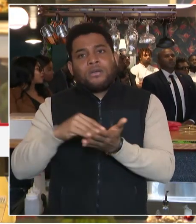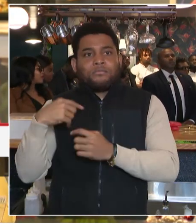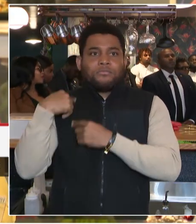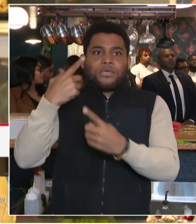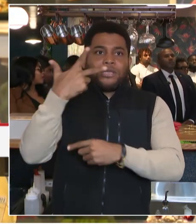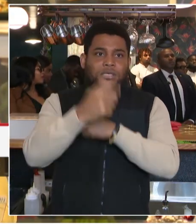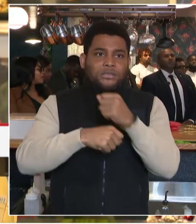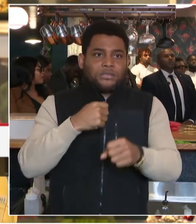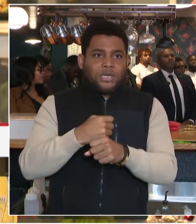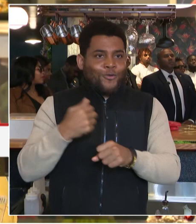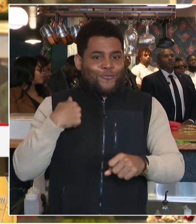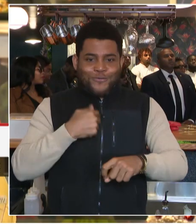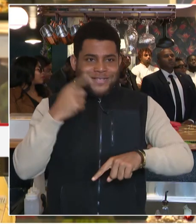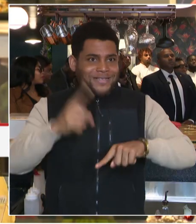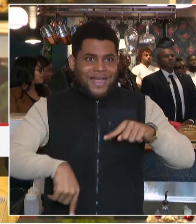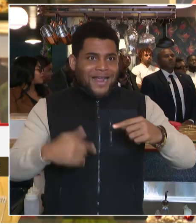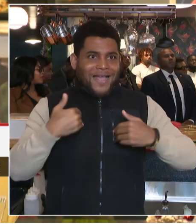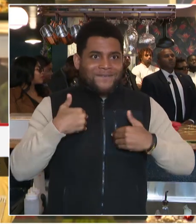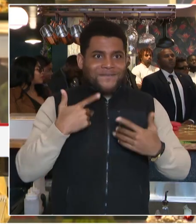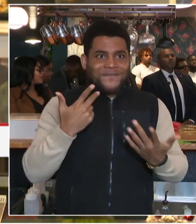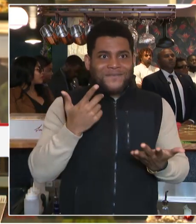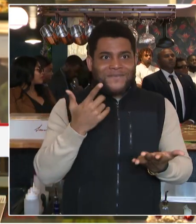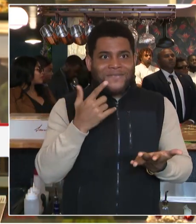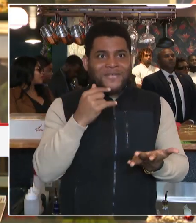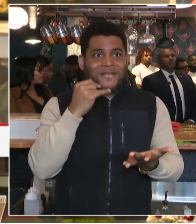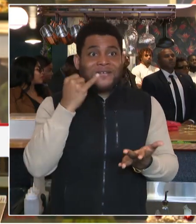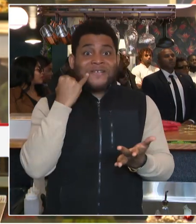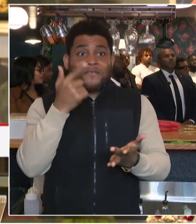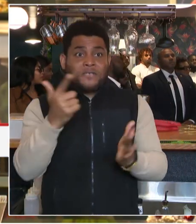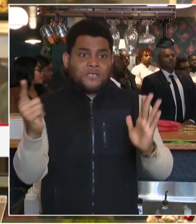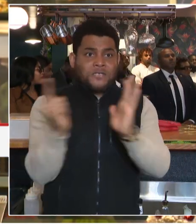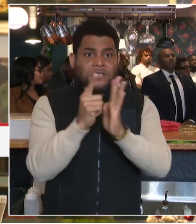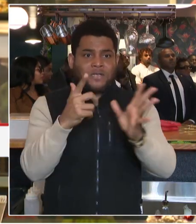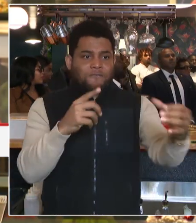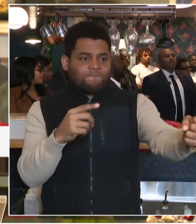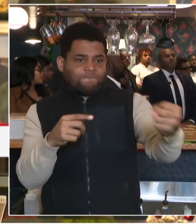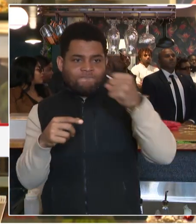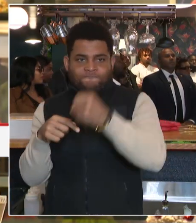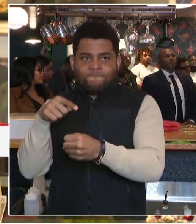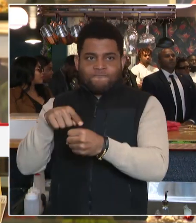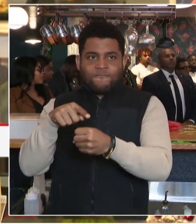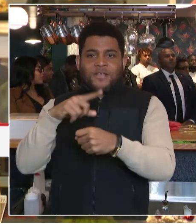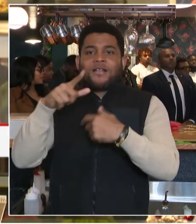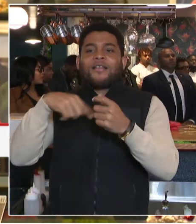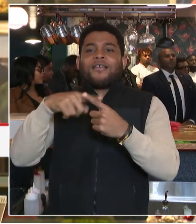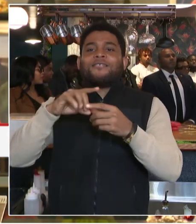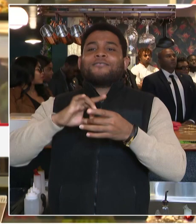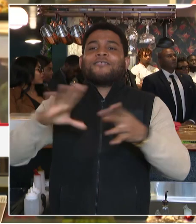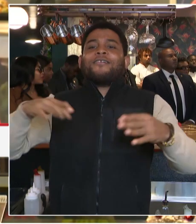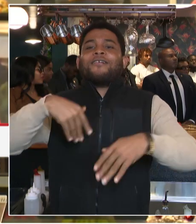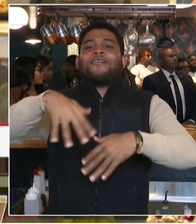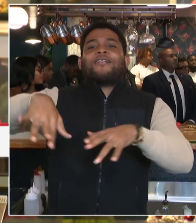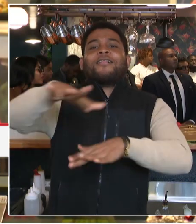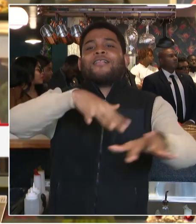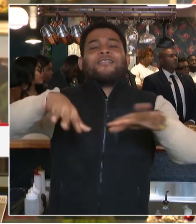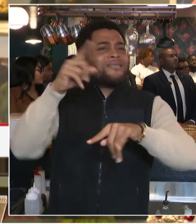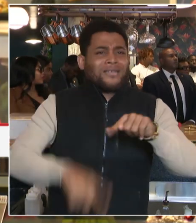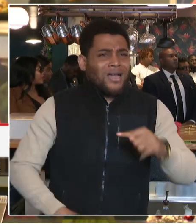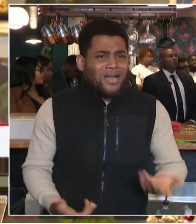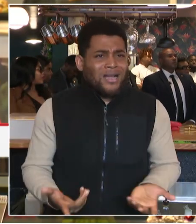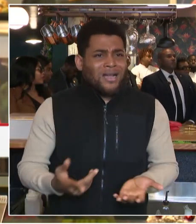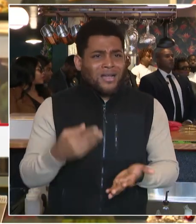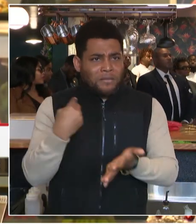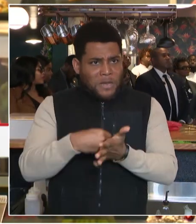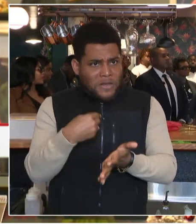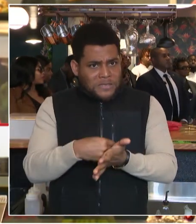can't stop police from policing. We can't defund the police. We can't keep our court